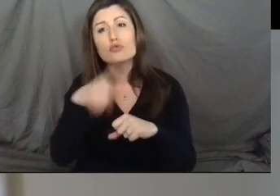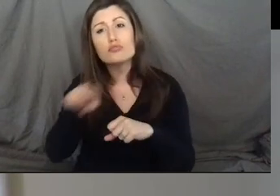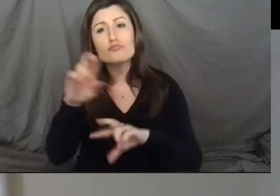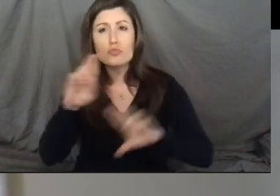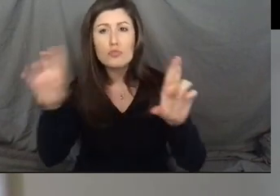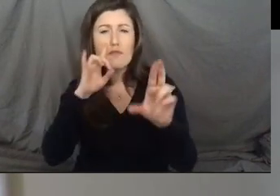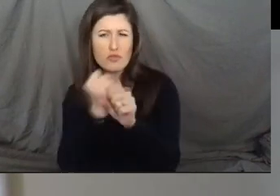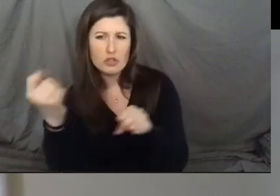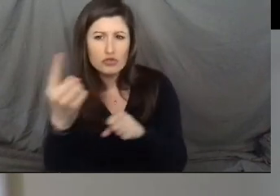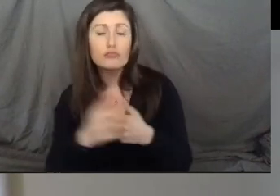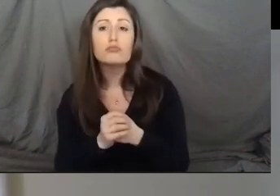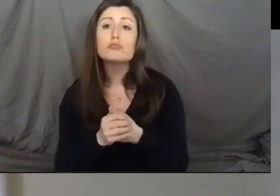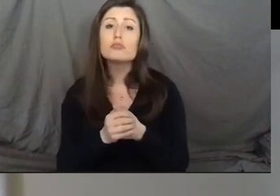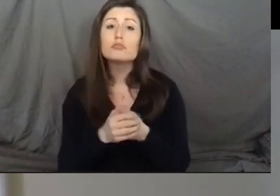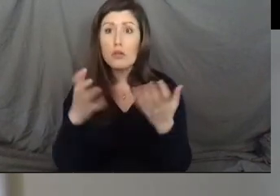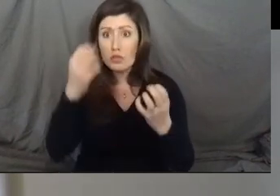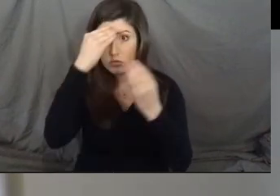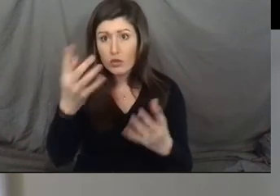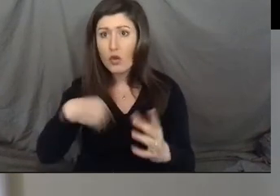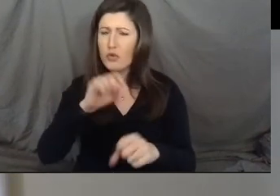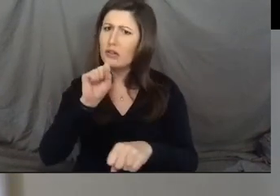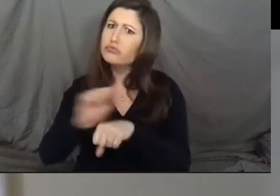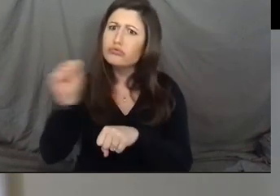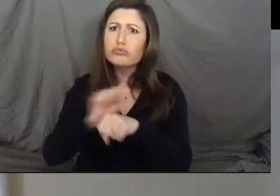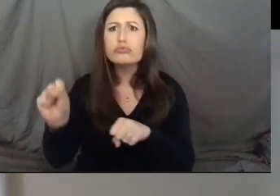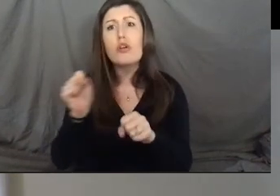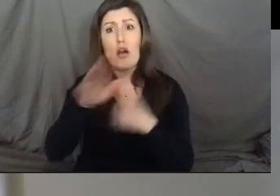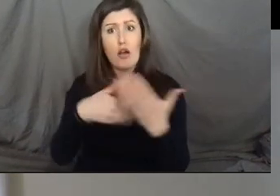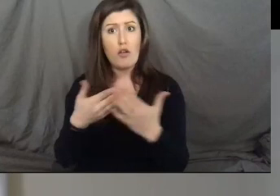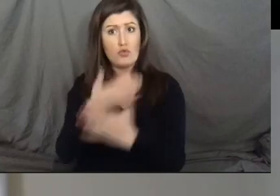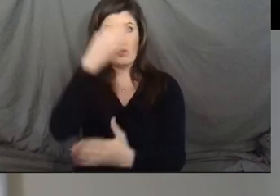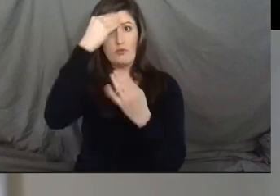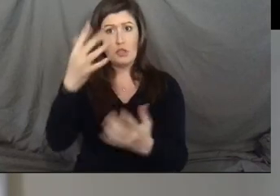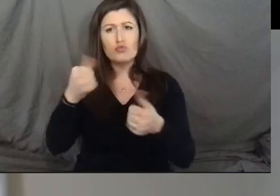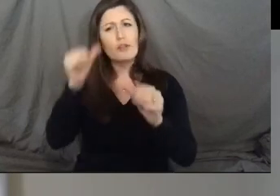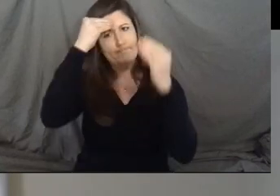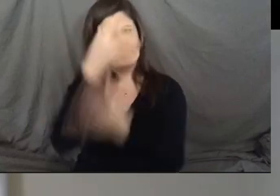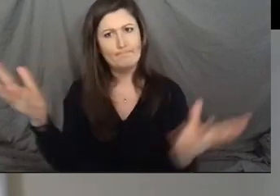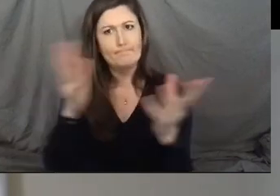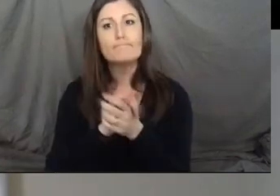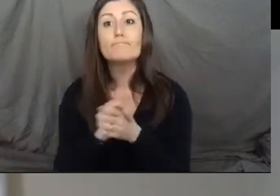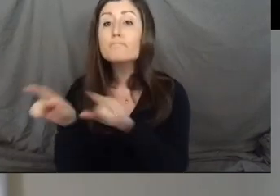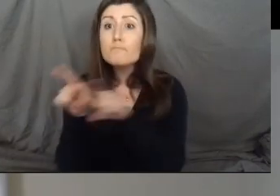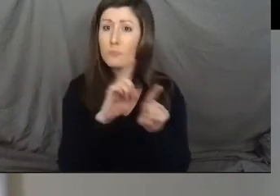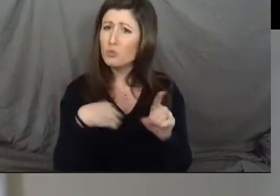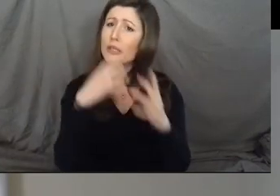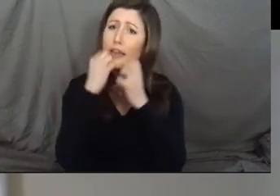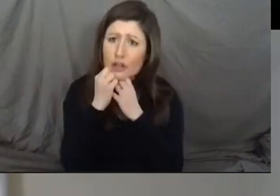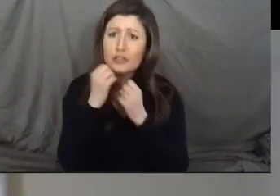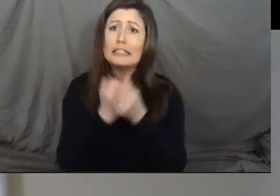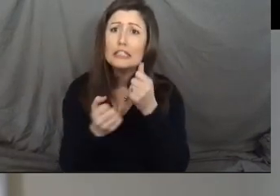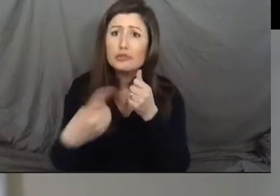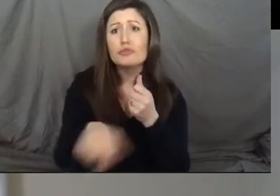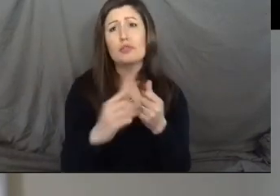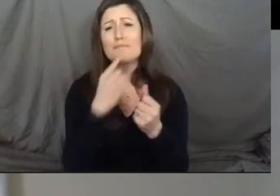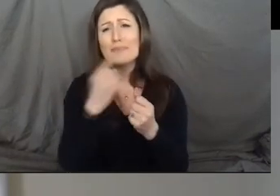coming. I want you to know that we are working hard to keep you updated with new information as best we can. I want you to know that we care about each of you, we miss you, and that we're